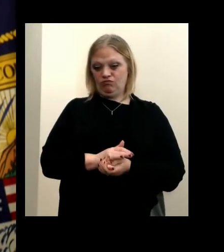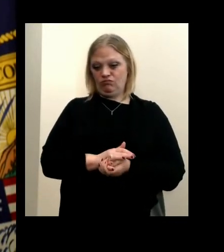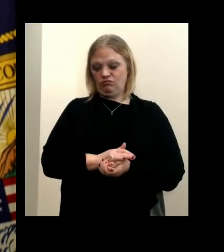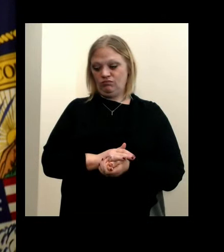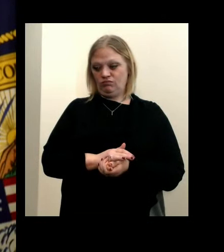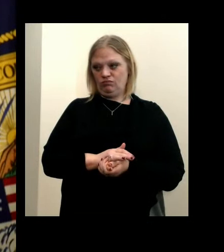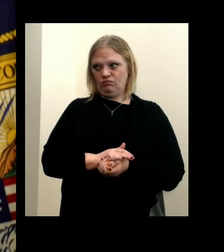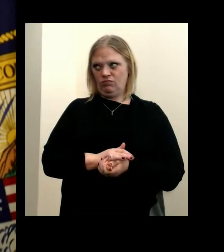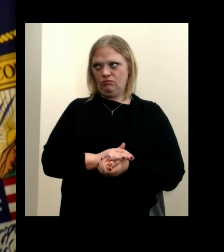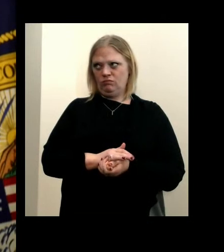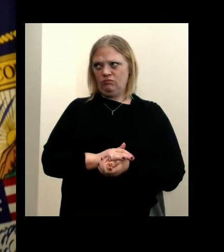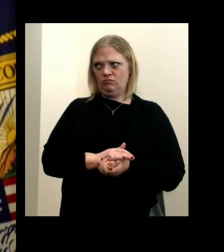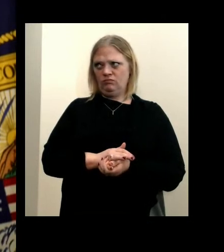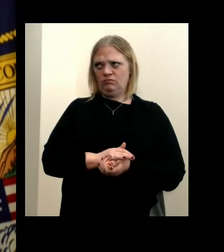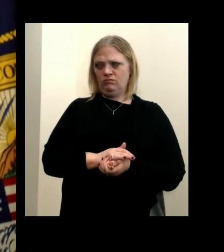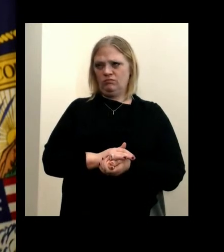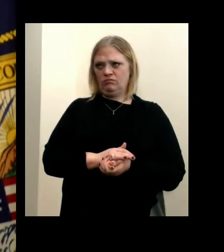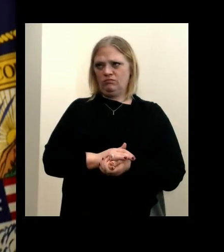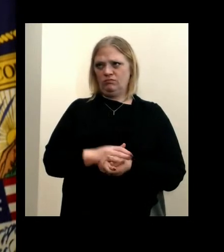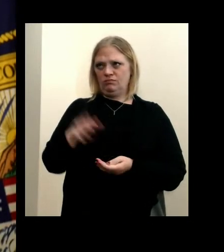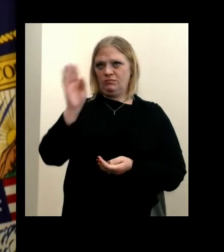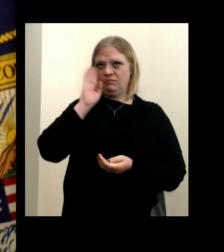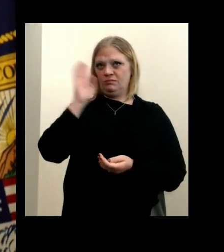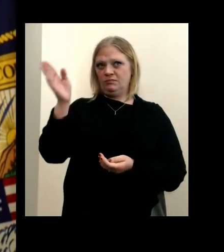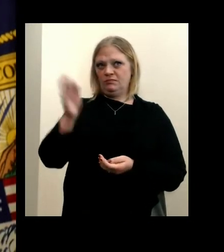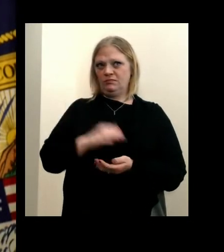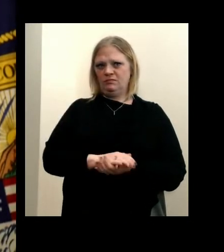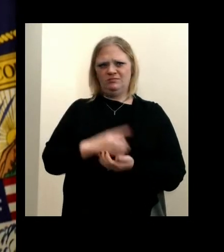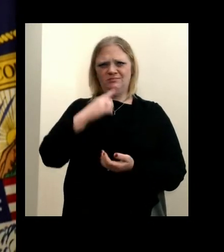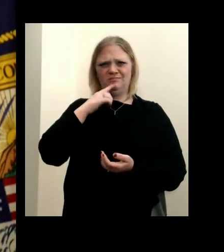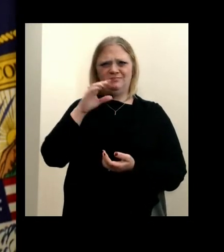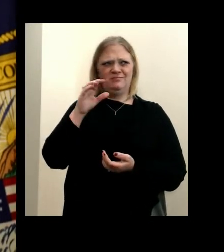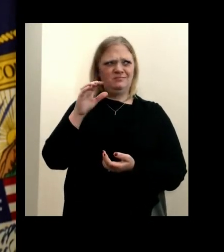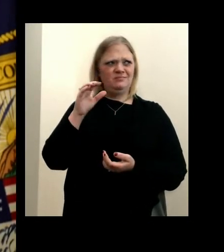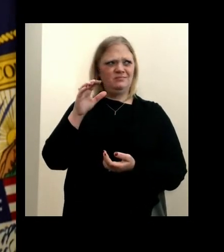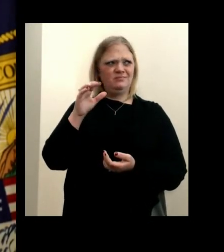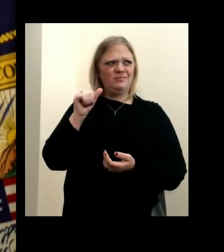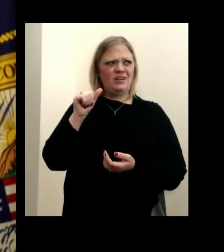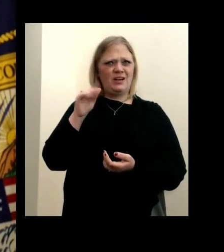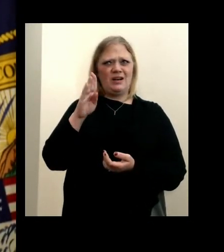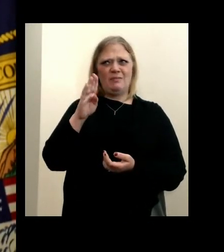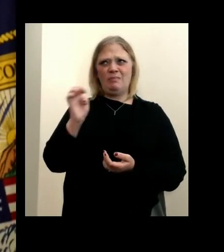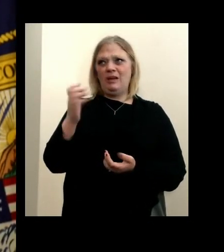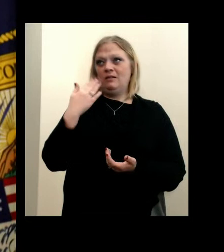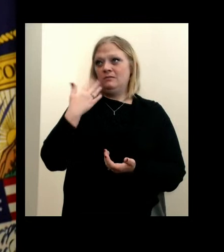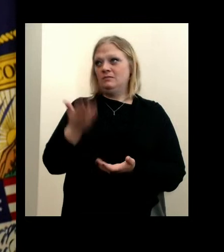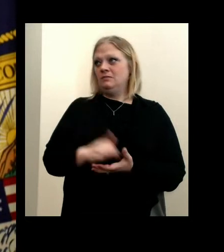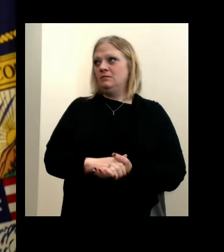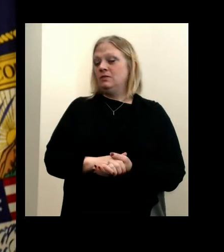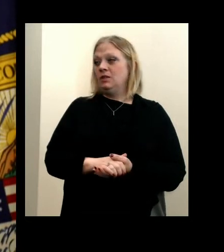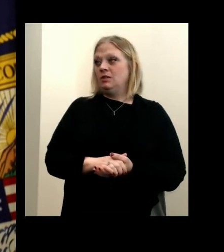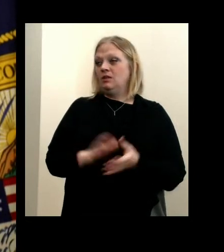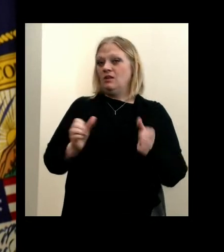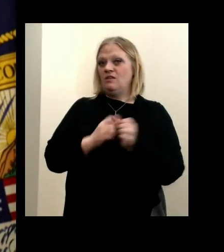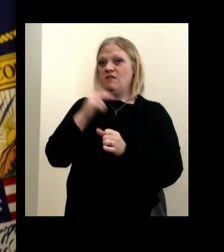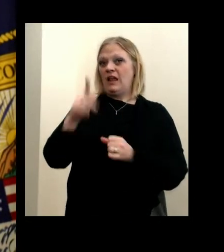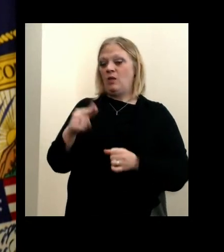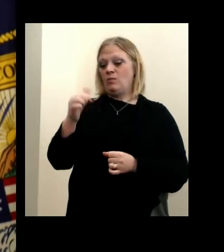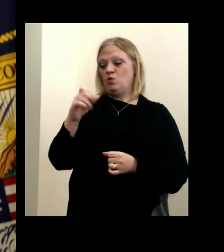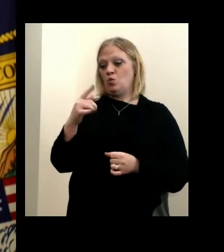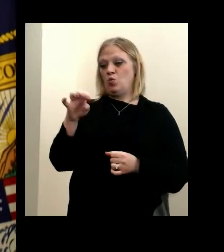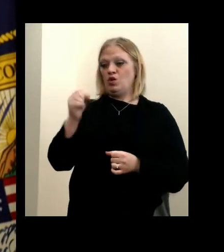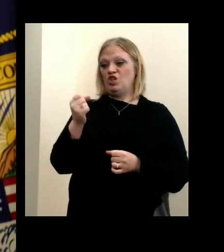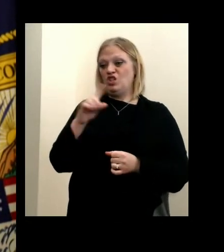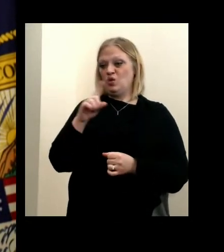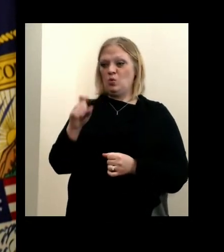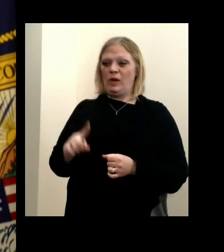Abe? Hi, David. Hello? Abe. Yeah, just to follow up on George's question, because it's along the lines of what